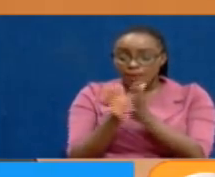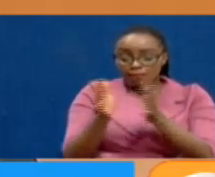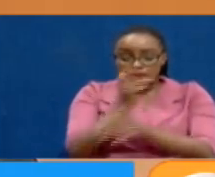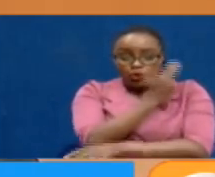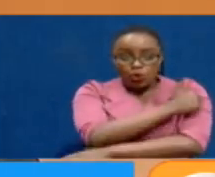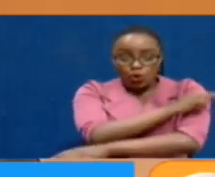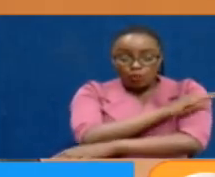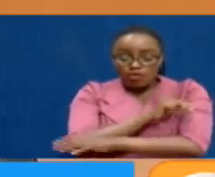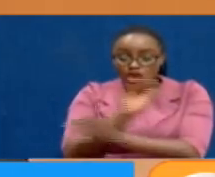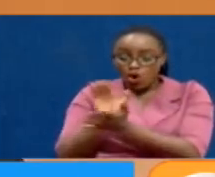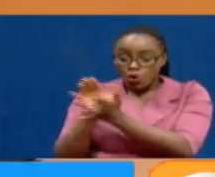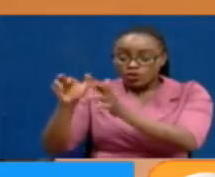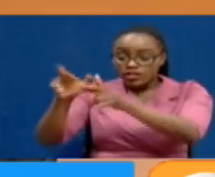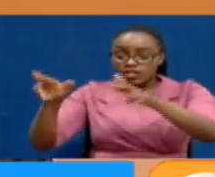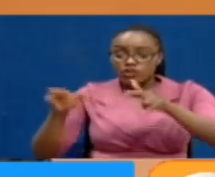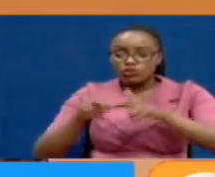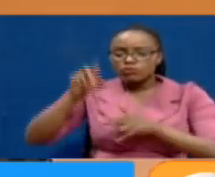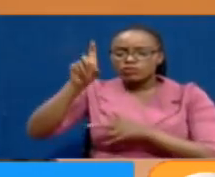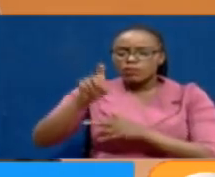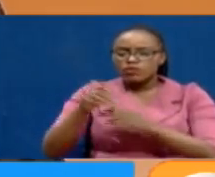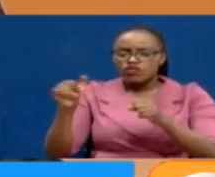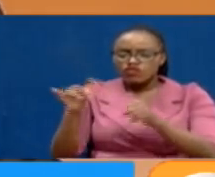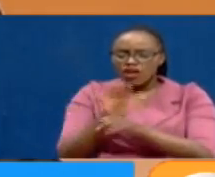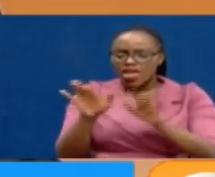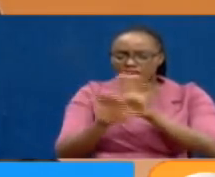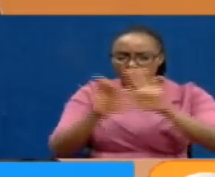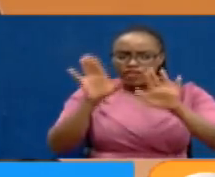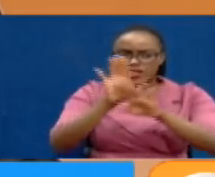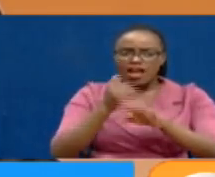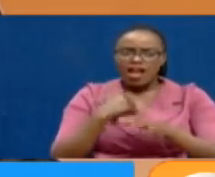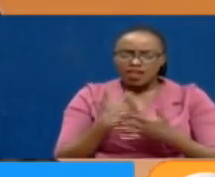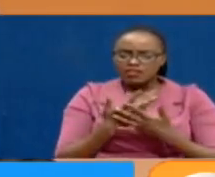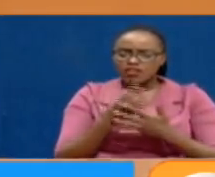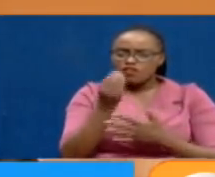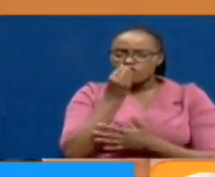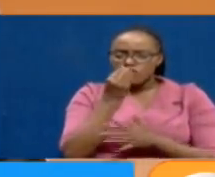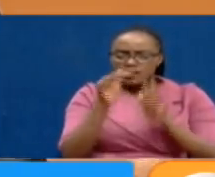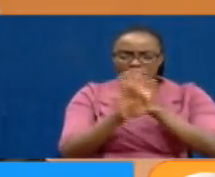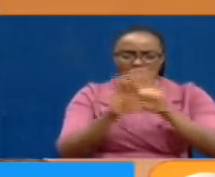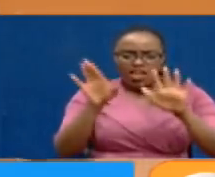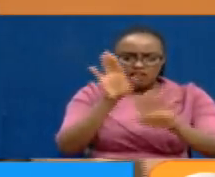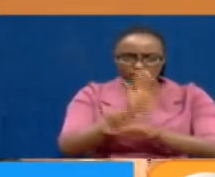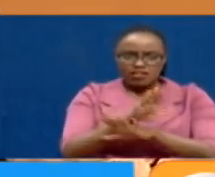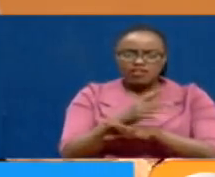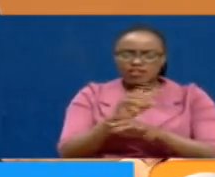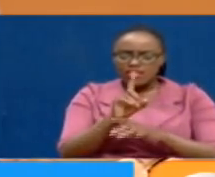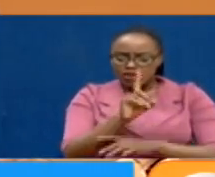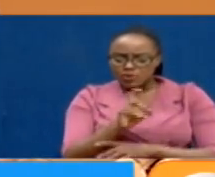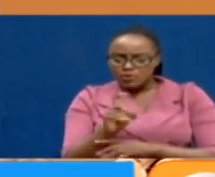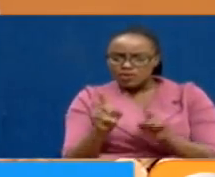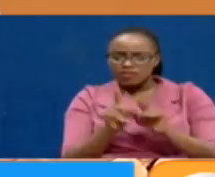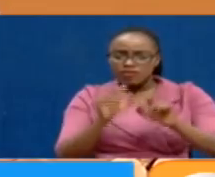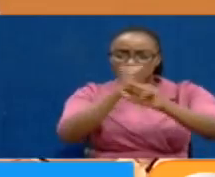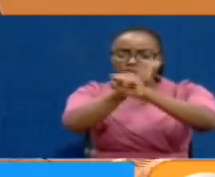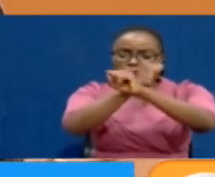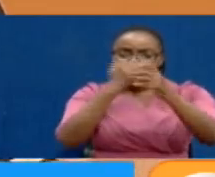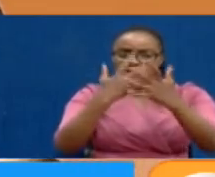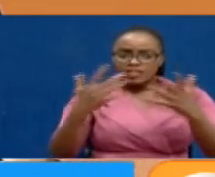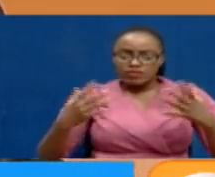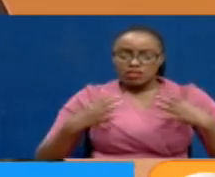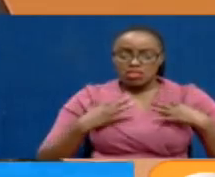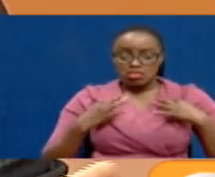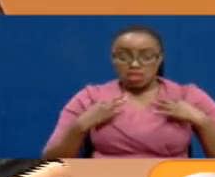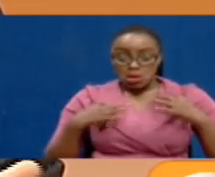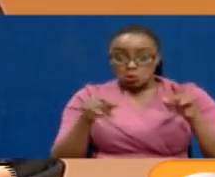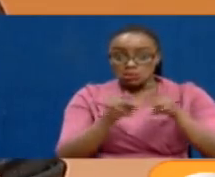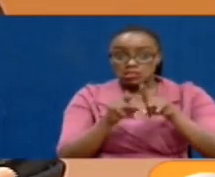facilities. These holding rooms are supposed to be fully furnished with personal effects, food, and those disinfectors and protective gear. And